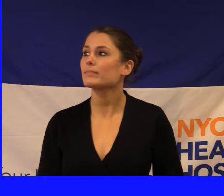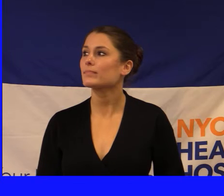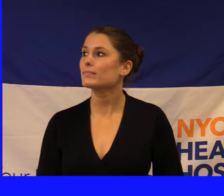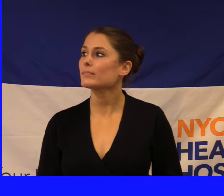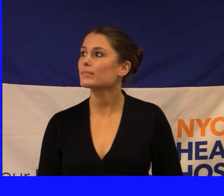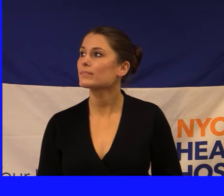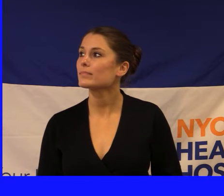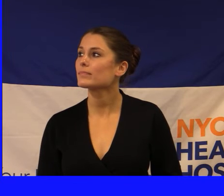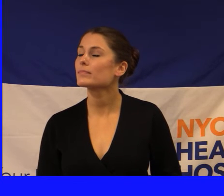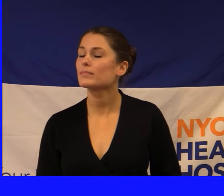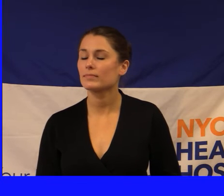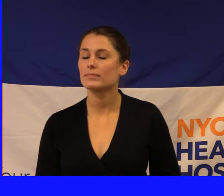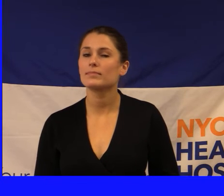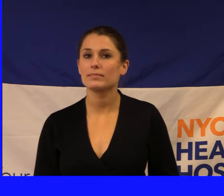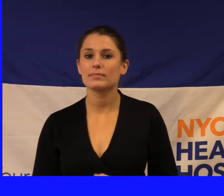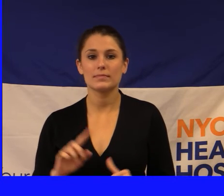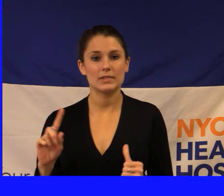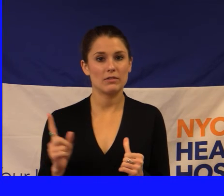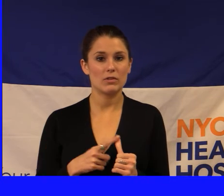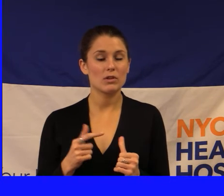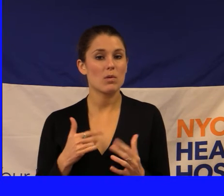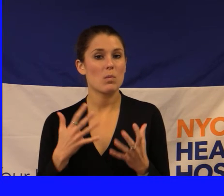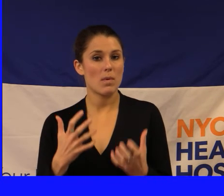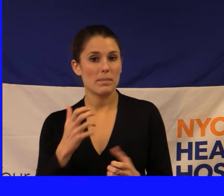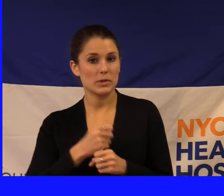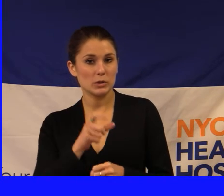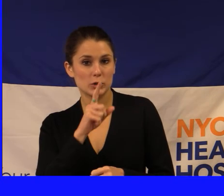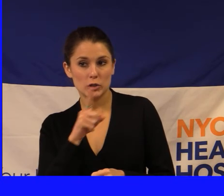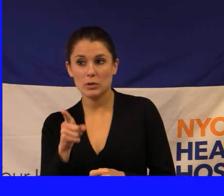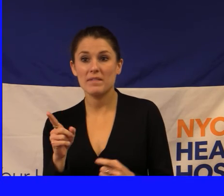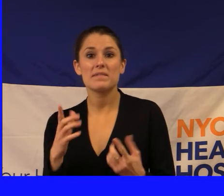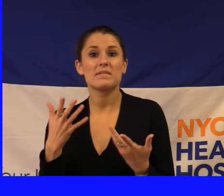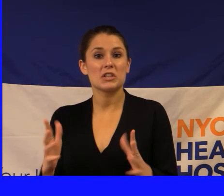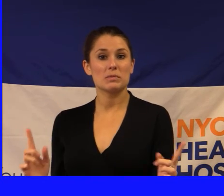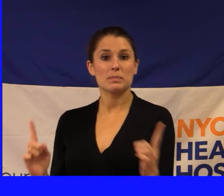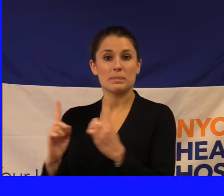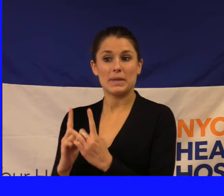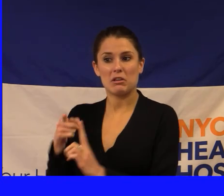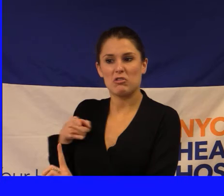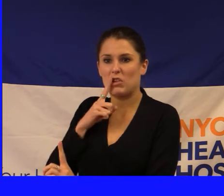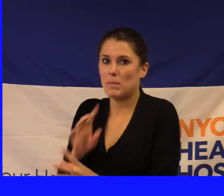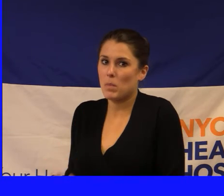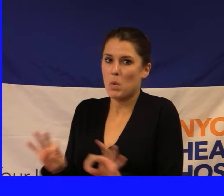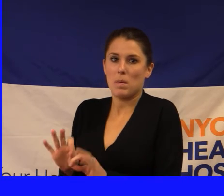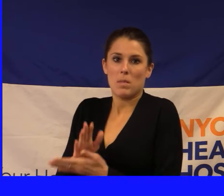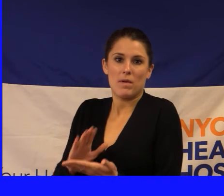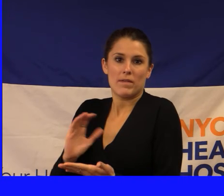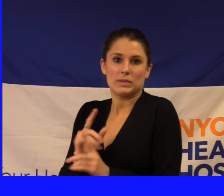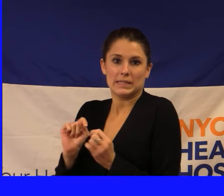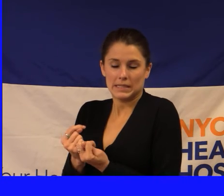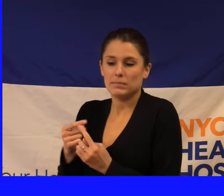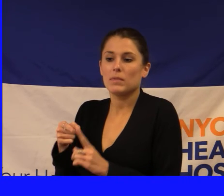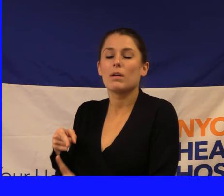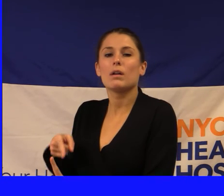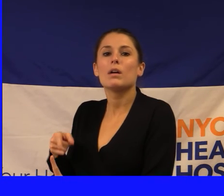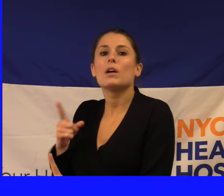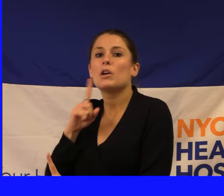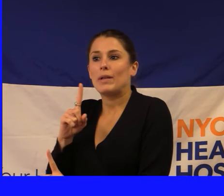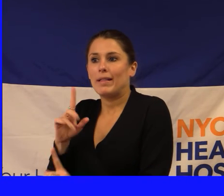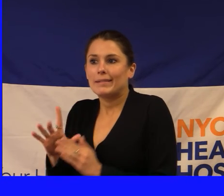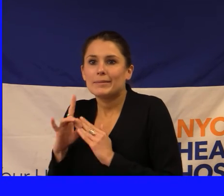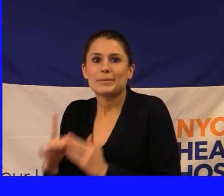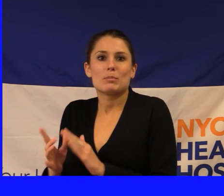So first and foremost, I want to make sure you all meet a key member of the team, the real leader of the ACO